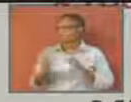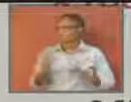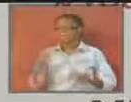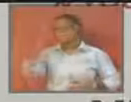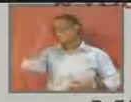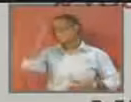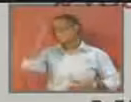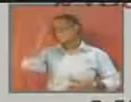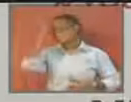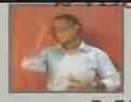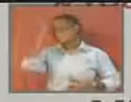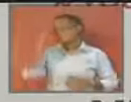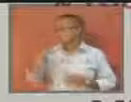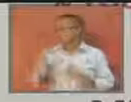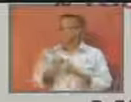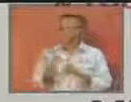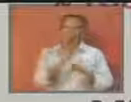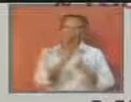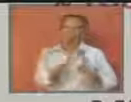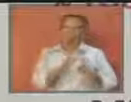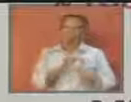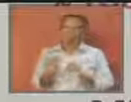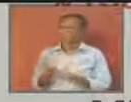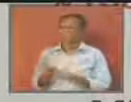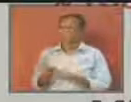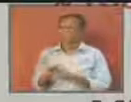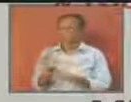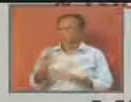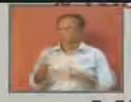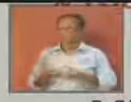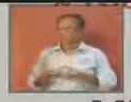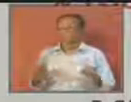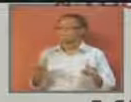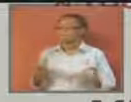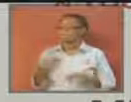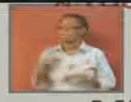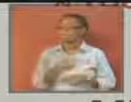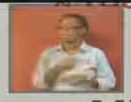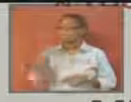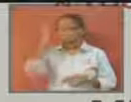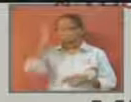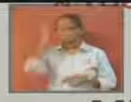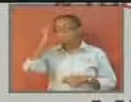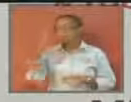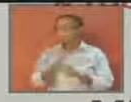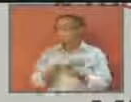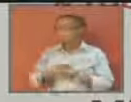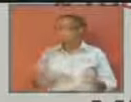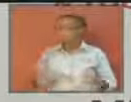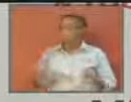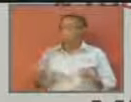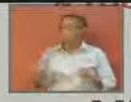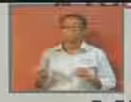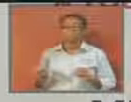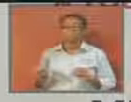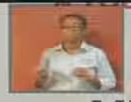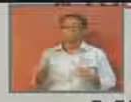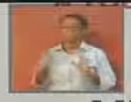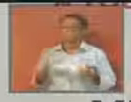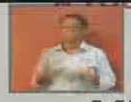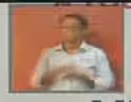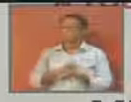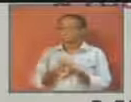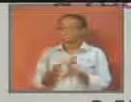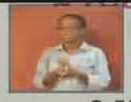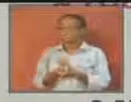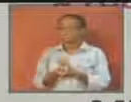expect that any measures taken will take you from 700 down to 0 in a day. It will take some time, and the